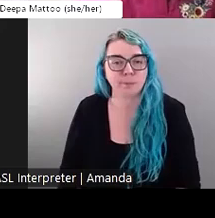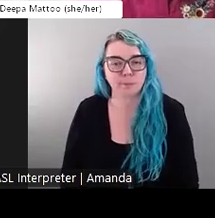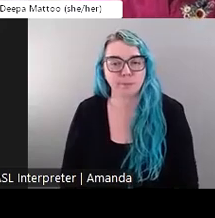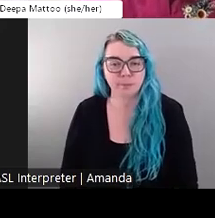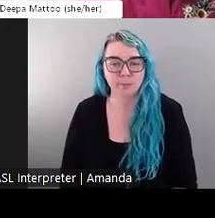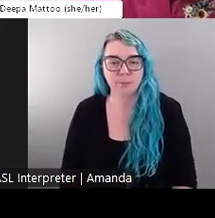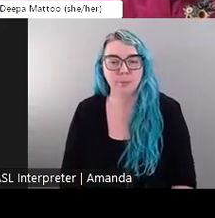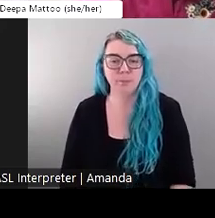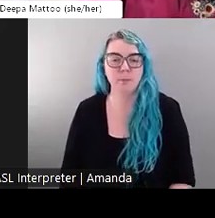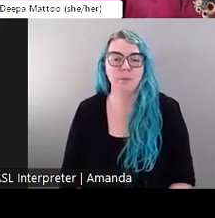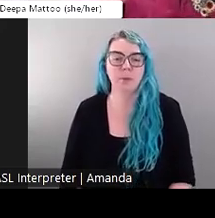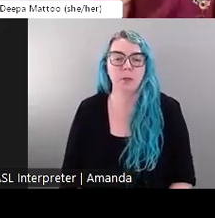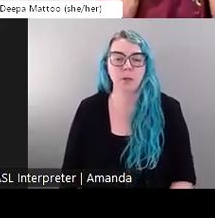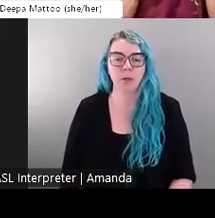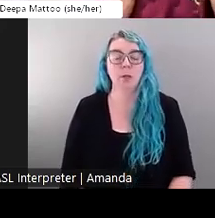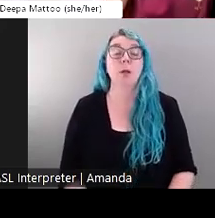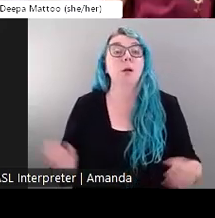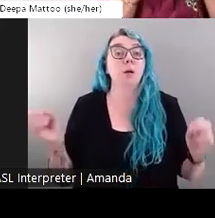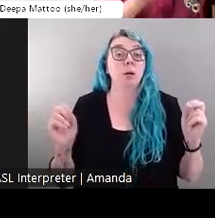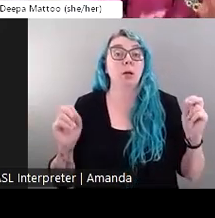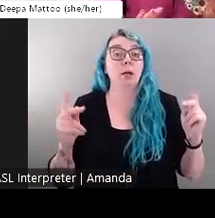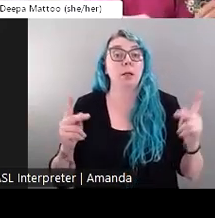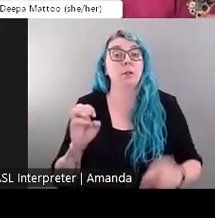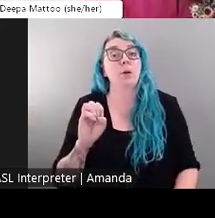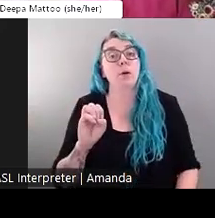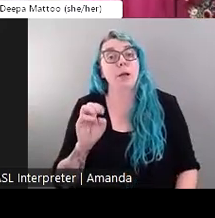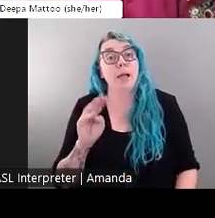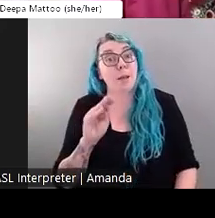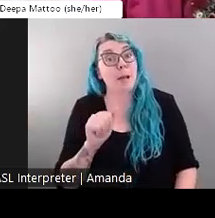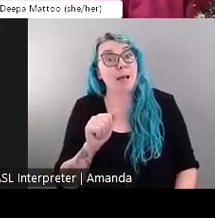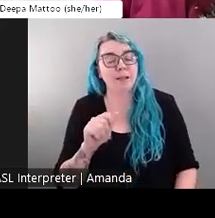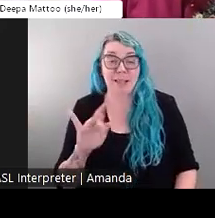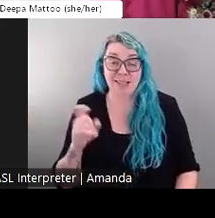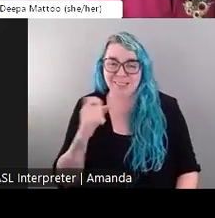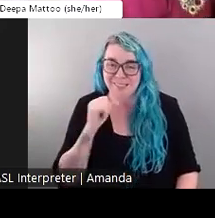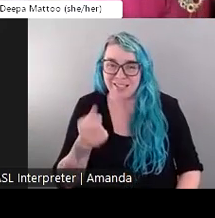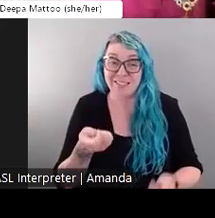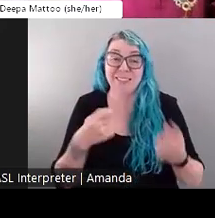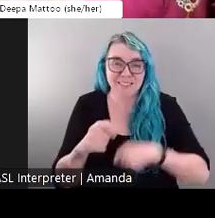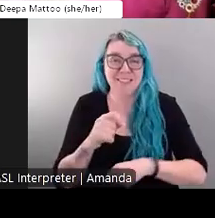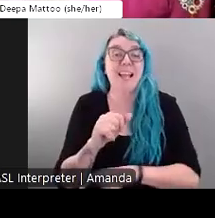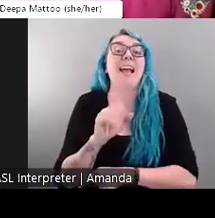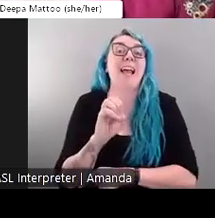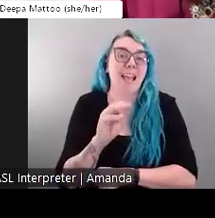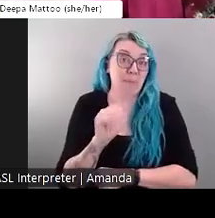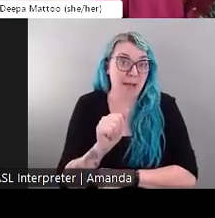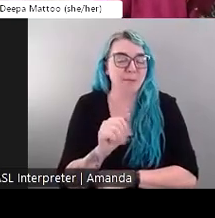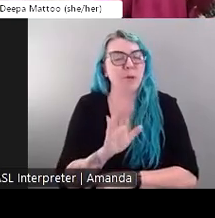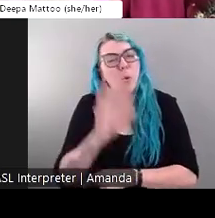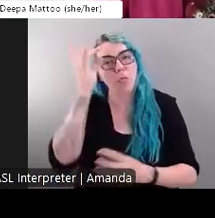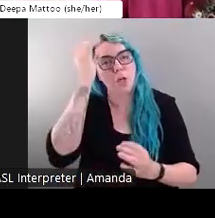Hey, so Emma, not Alex. Uh, do you want to share some thoughts?